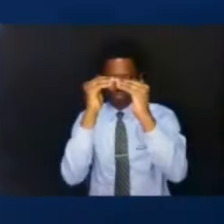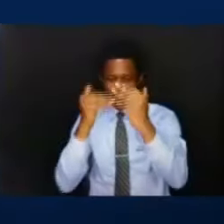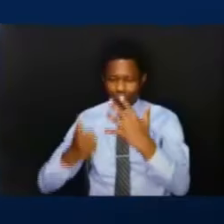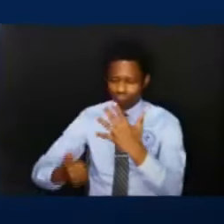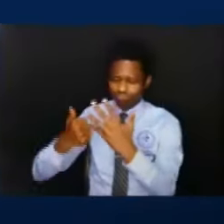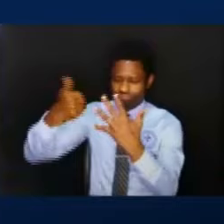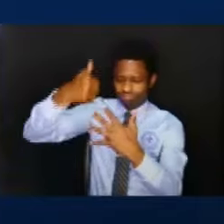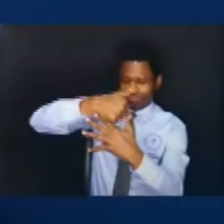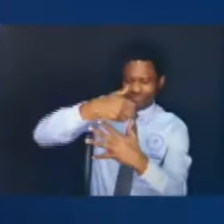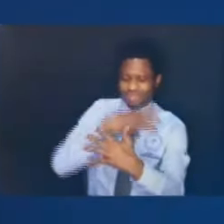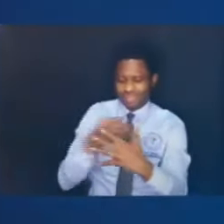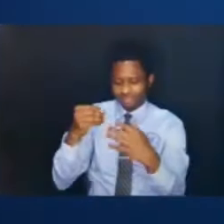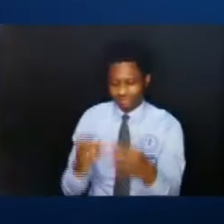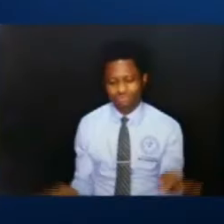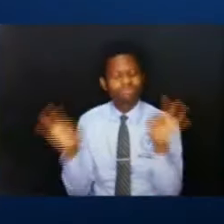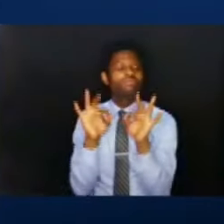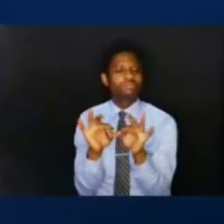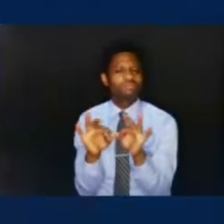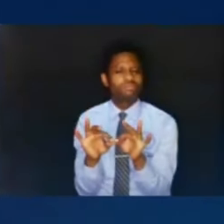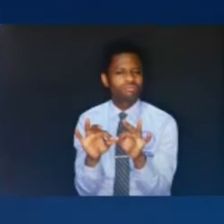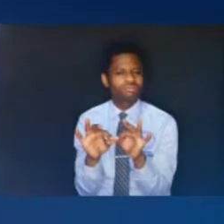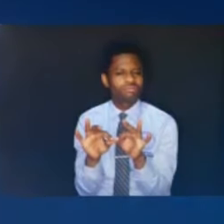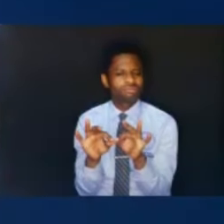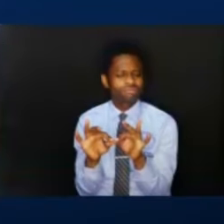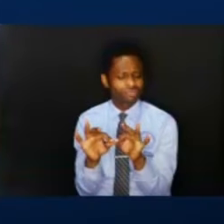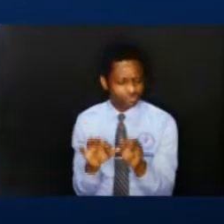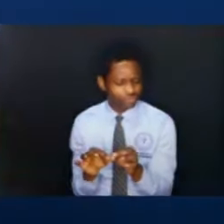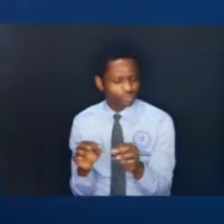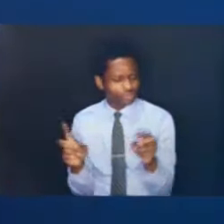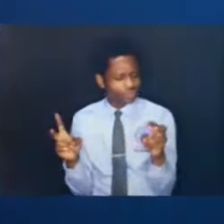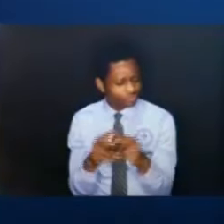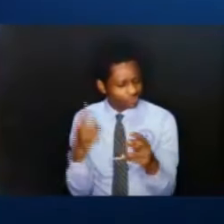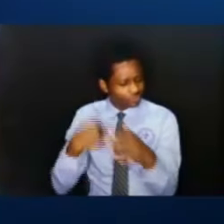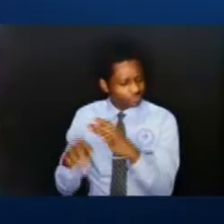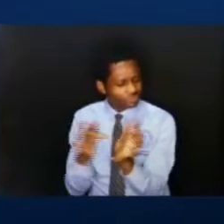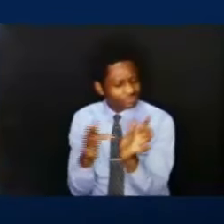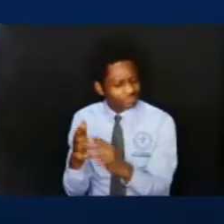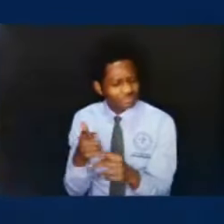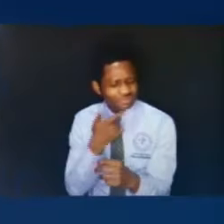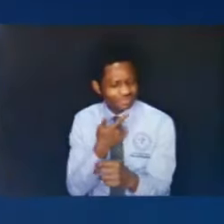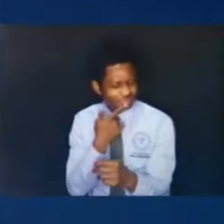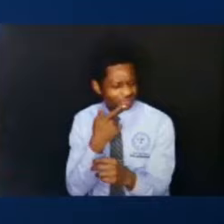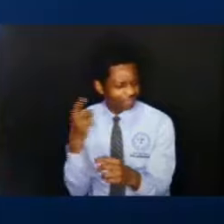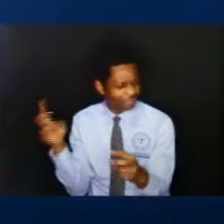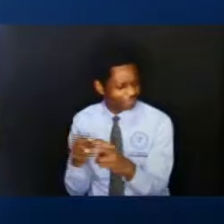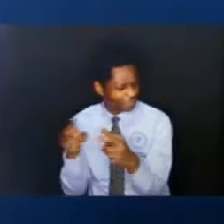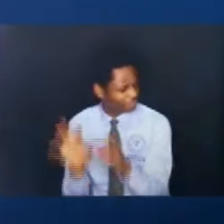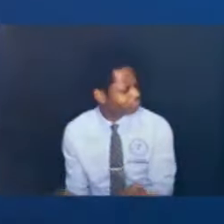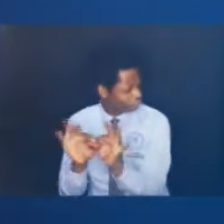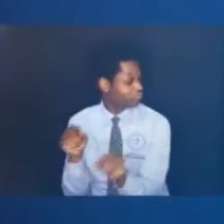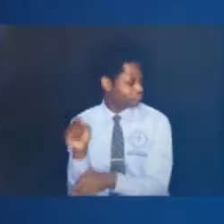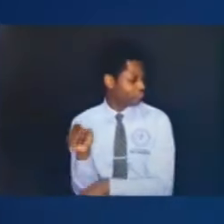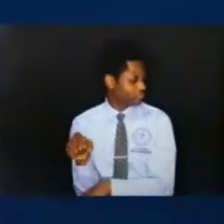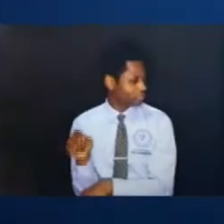normal eso importance eni senia bi hia eche bi. So what Jesus is saying is of utmost importance. Anche senia yesu ukire ni se